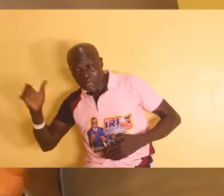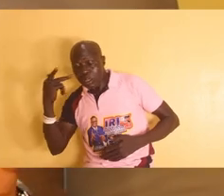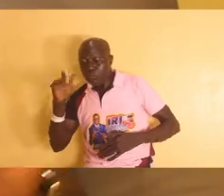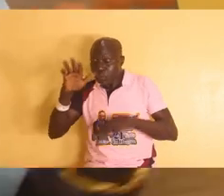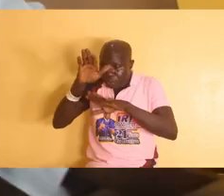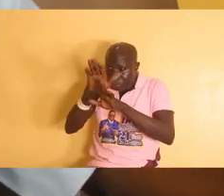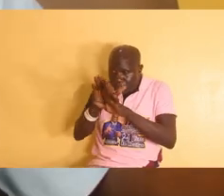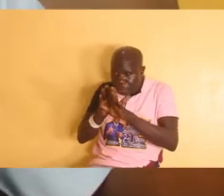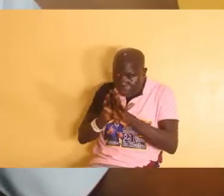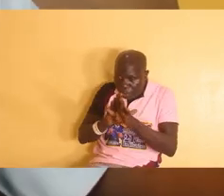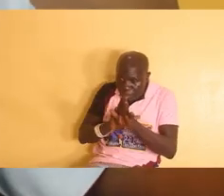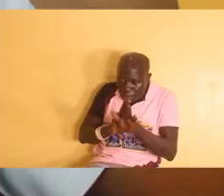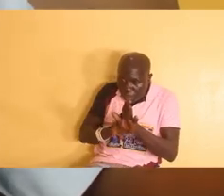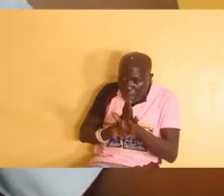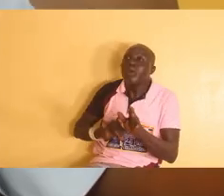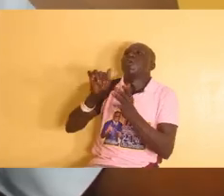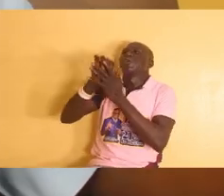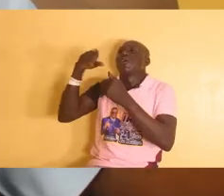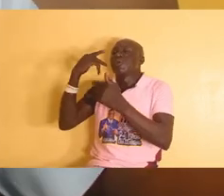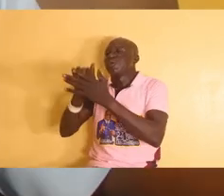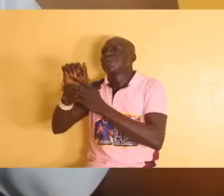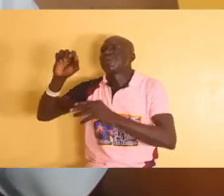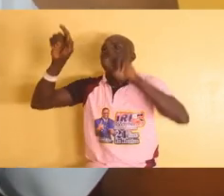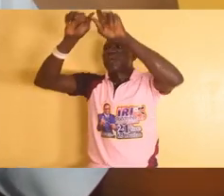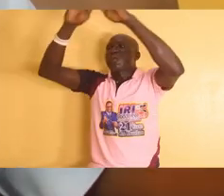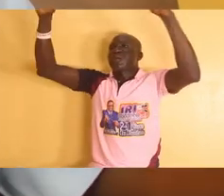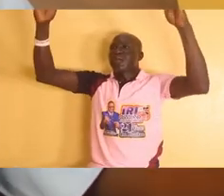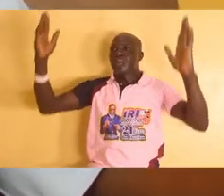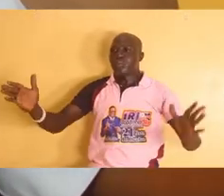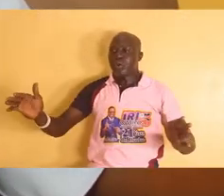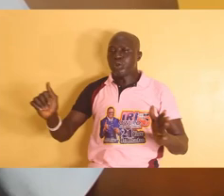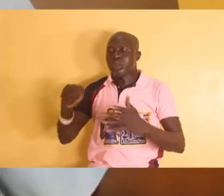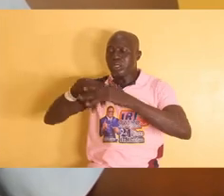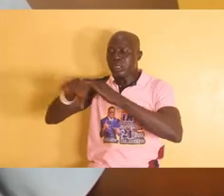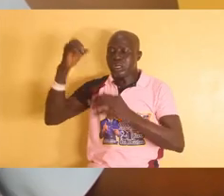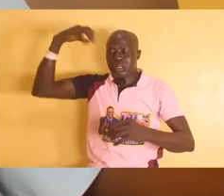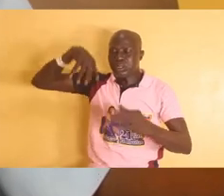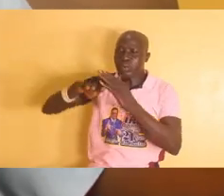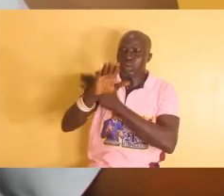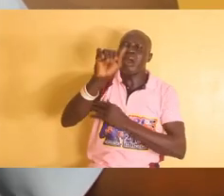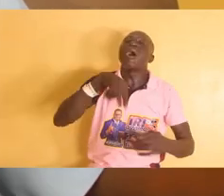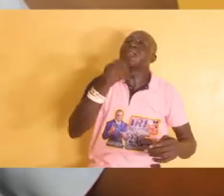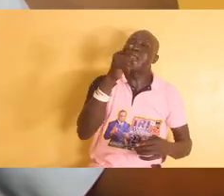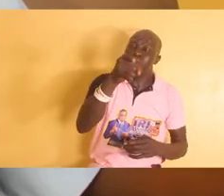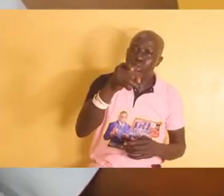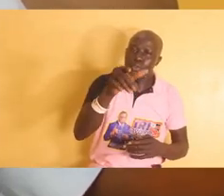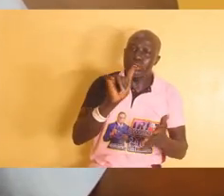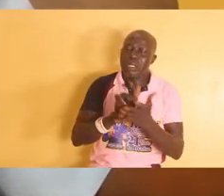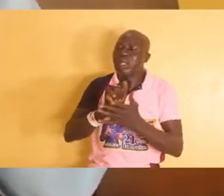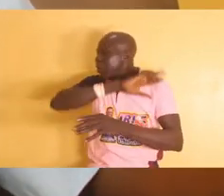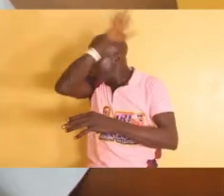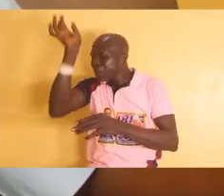about 4 minutes or 5 minutes, you look at yourself, you see the billboard. By the grace of God, I tell you